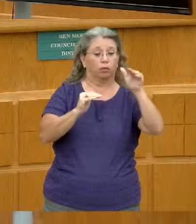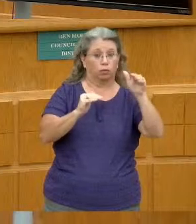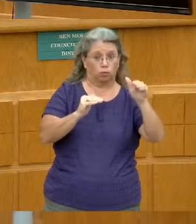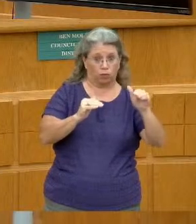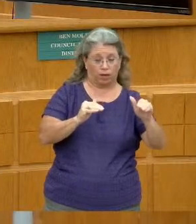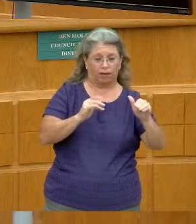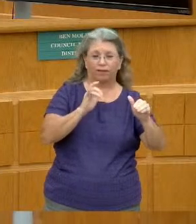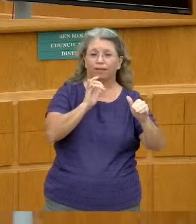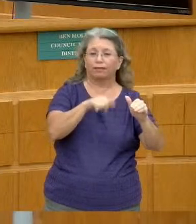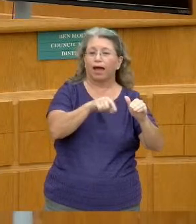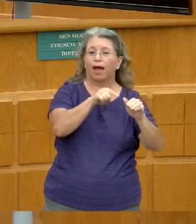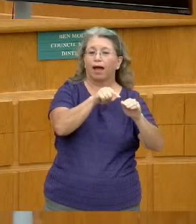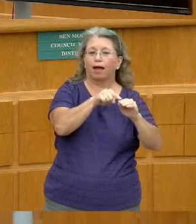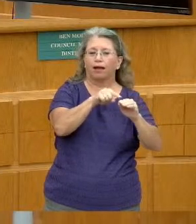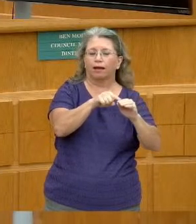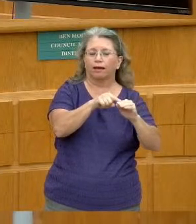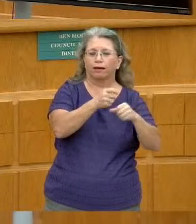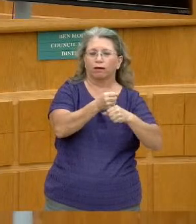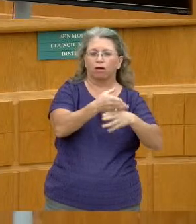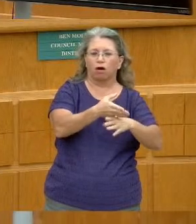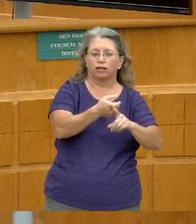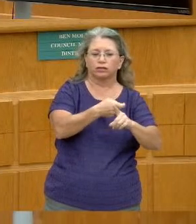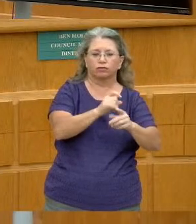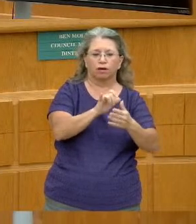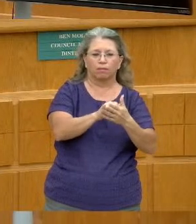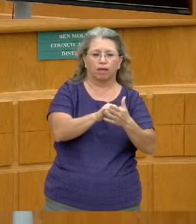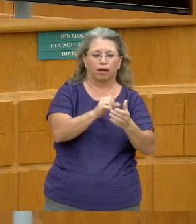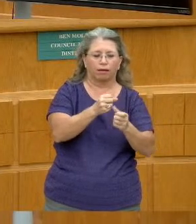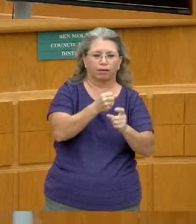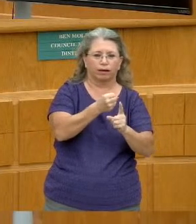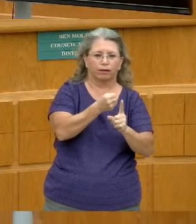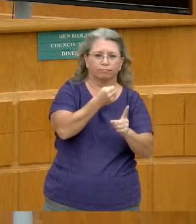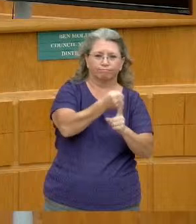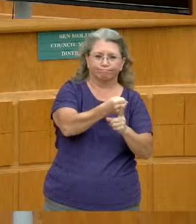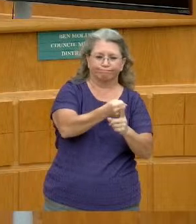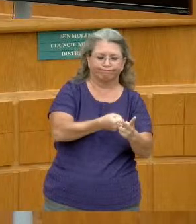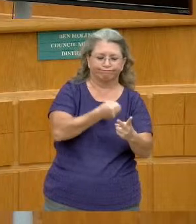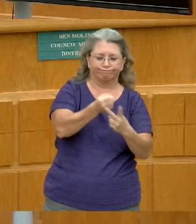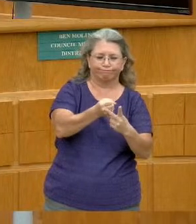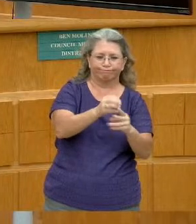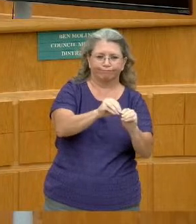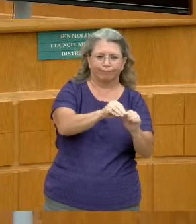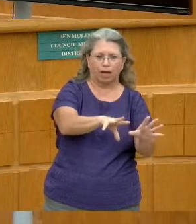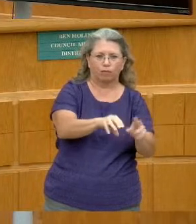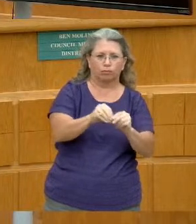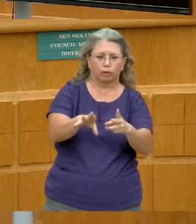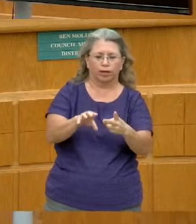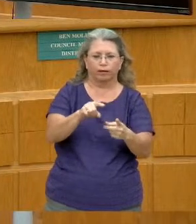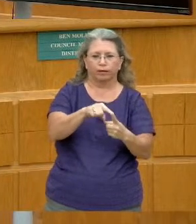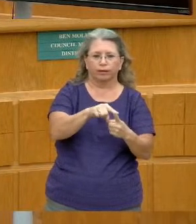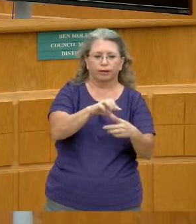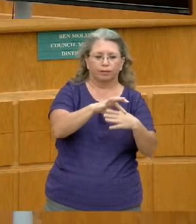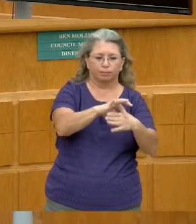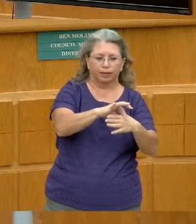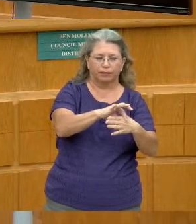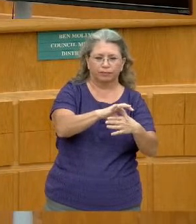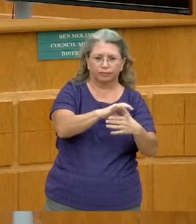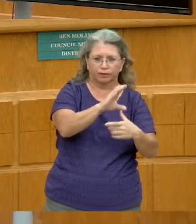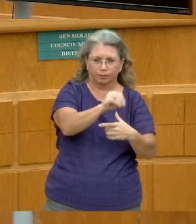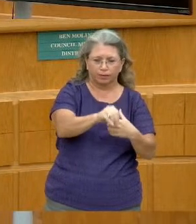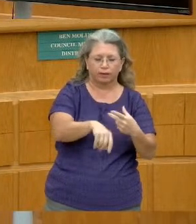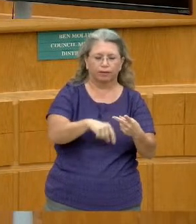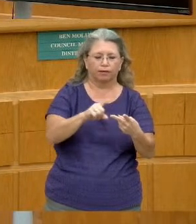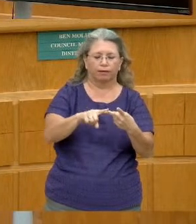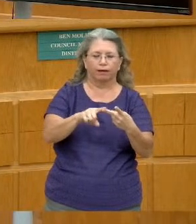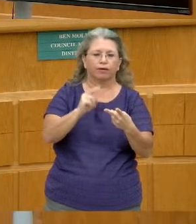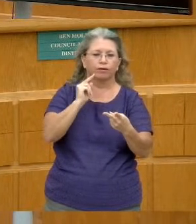And that was caused by some of the outbreaks that we had at the beef processing plant and some of our nursing homes. But you can clearly see